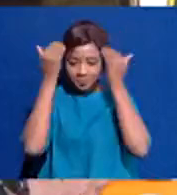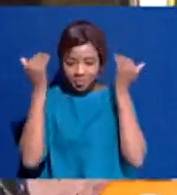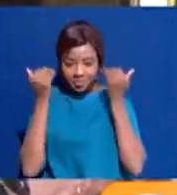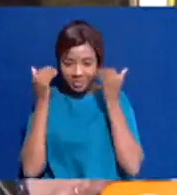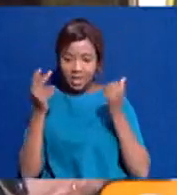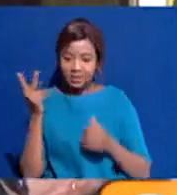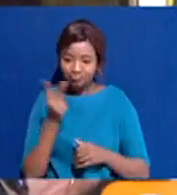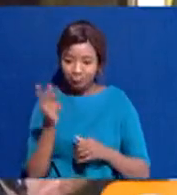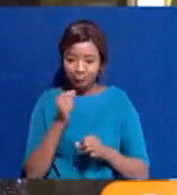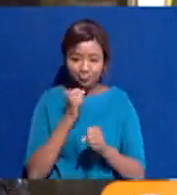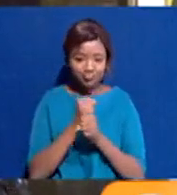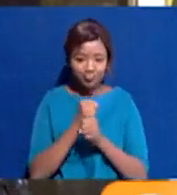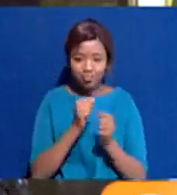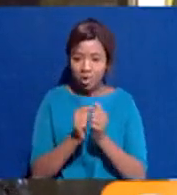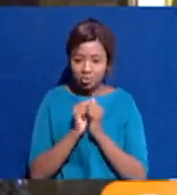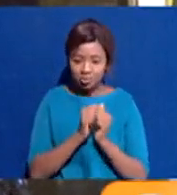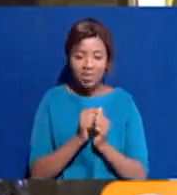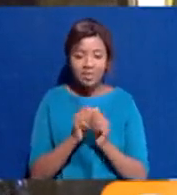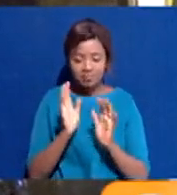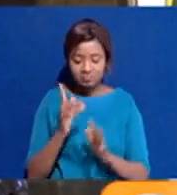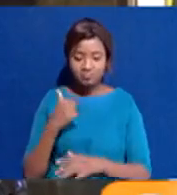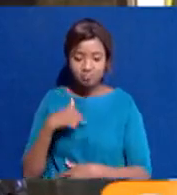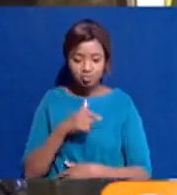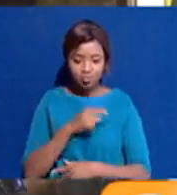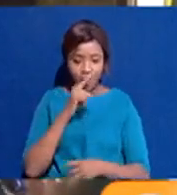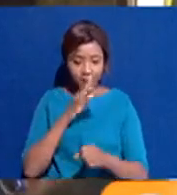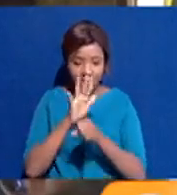judiciary, sisi tunakuhakikishia utaendelea.